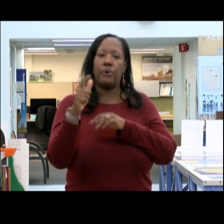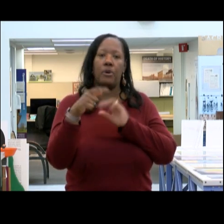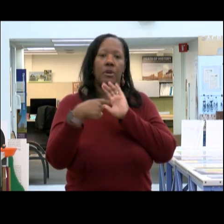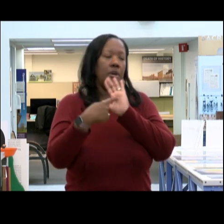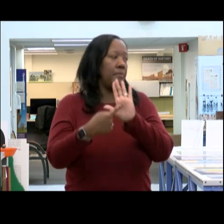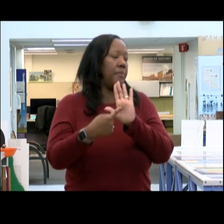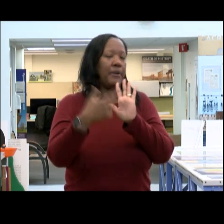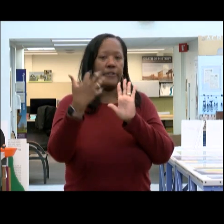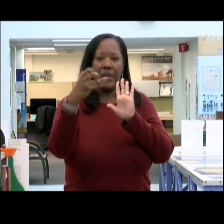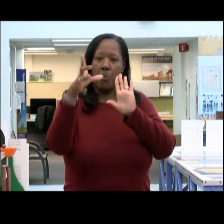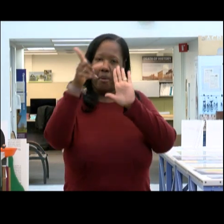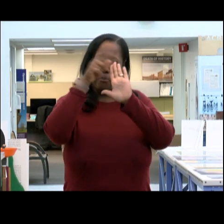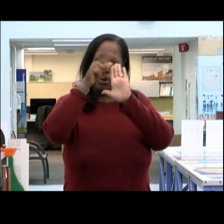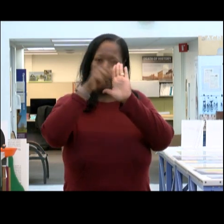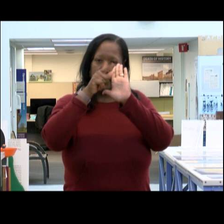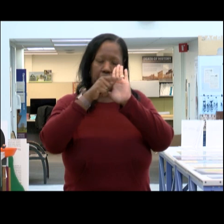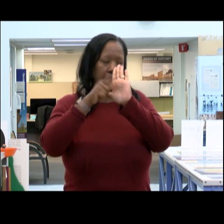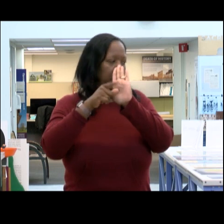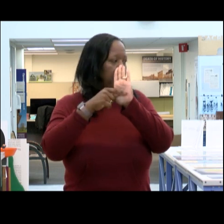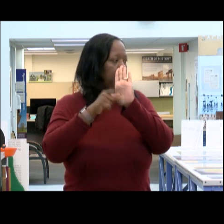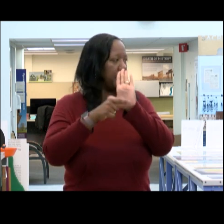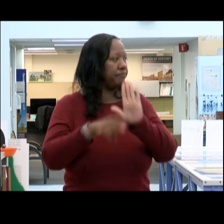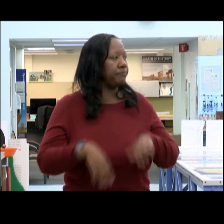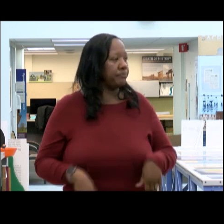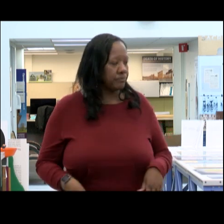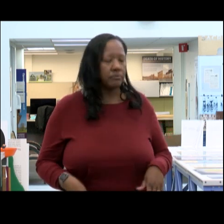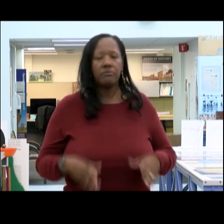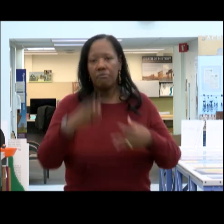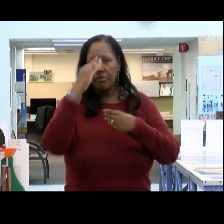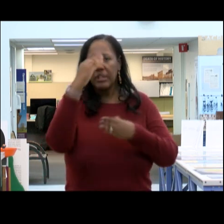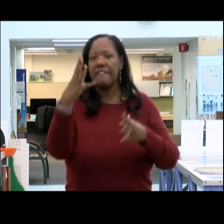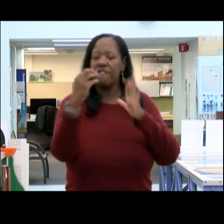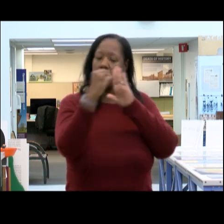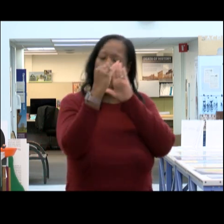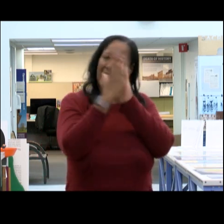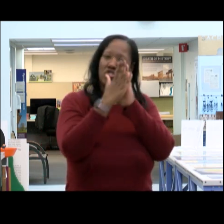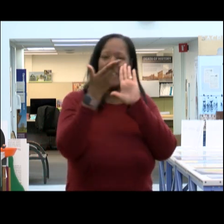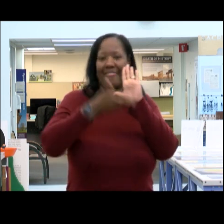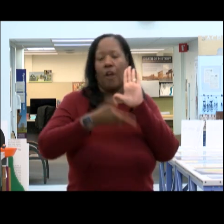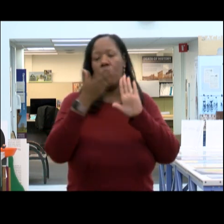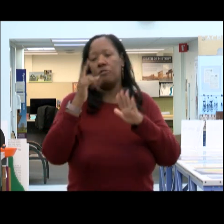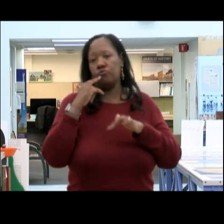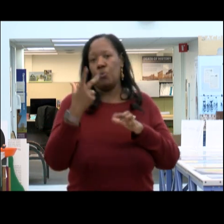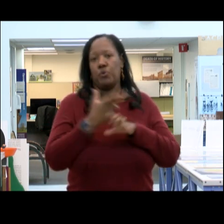material, and we're direct printing right on that.